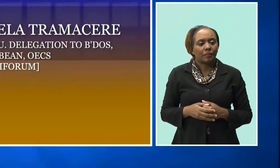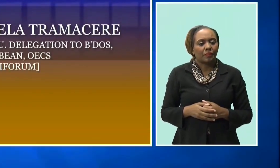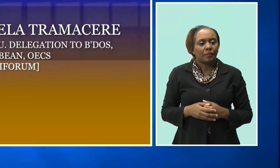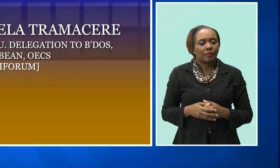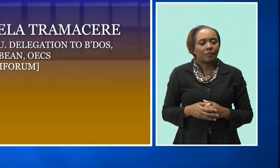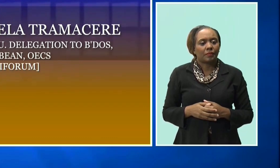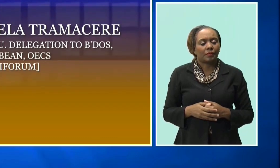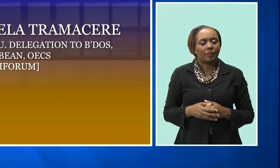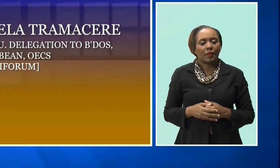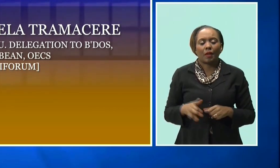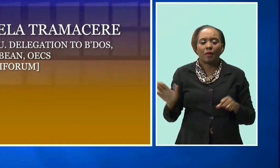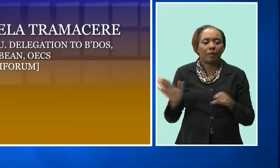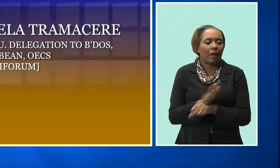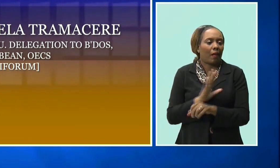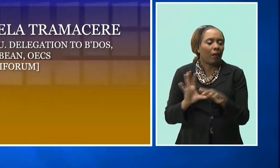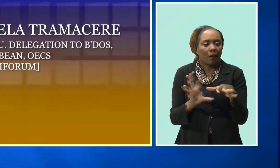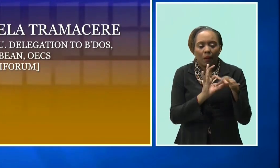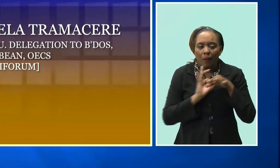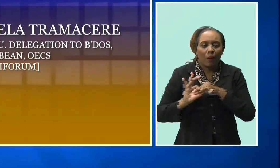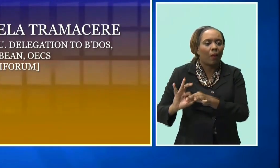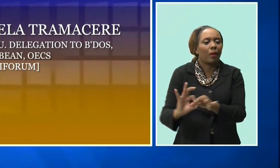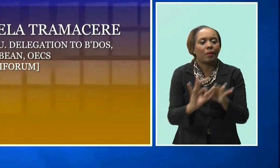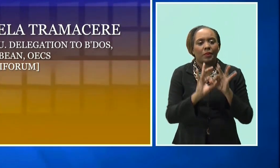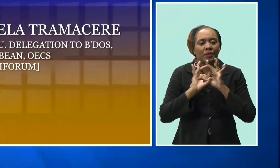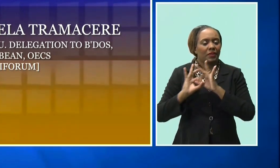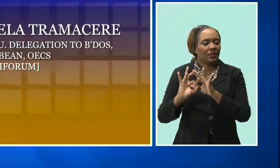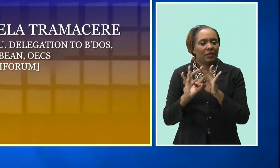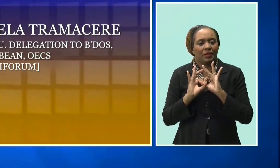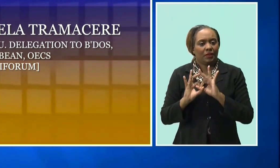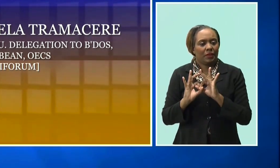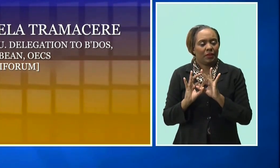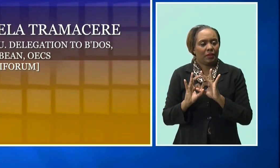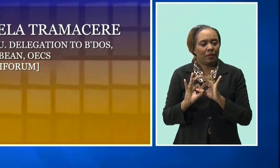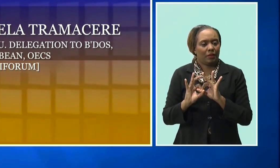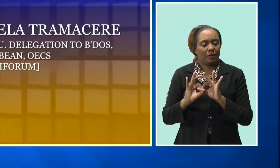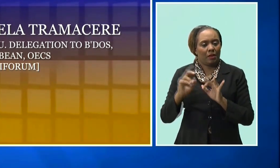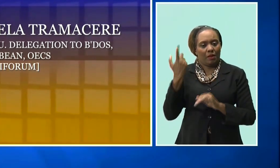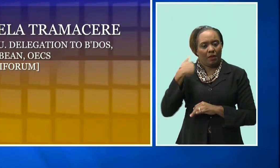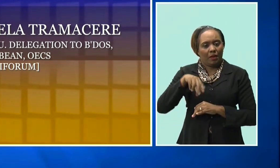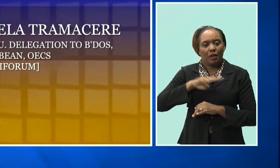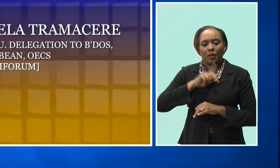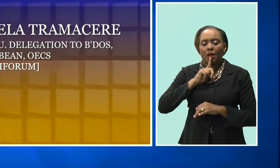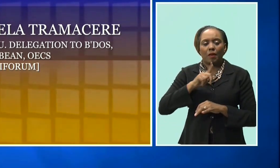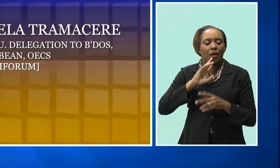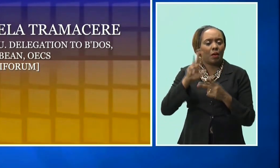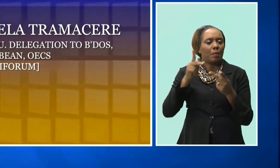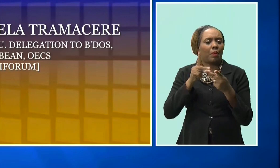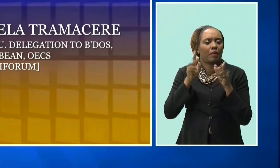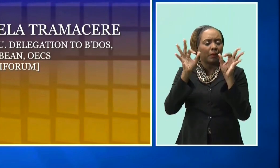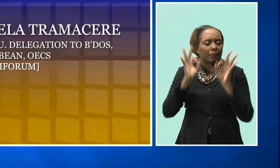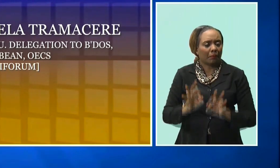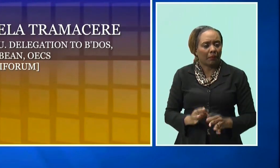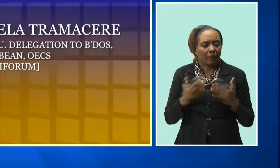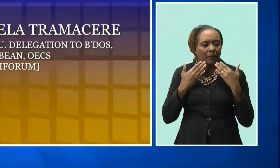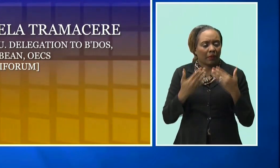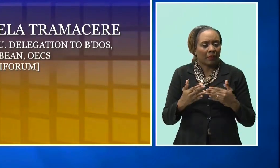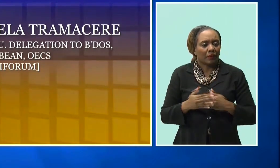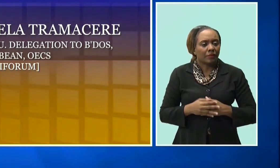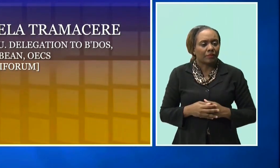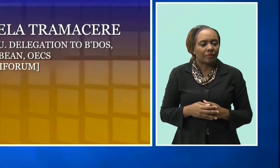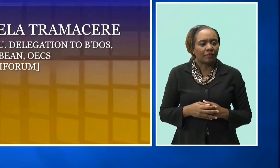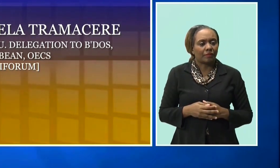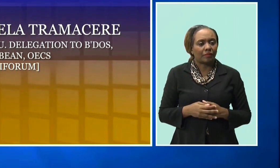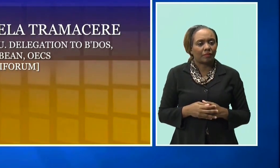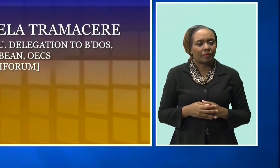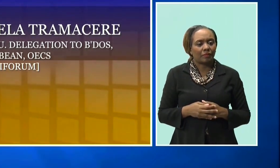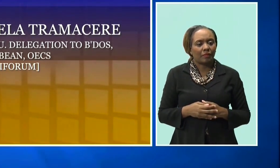absolute cooperation, immediate availability, so top-notch, really. Of course, it